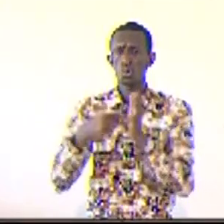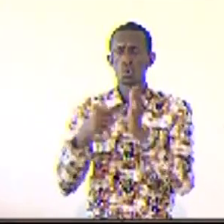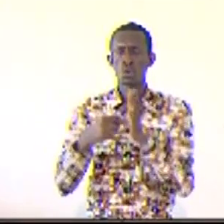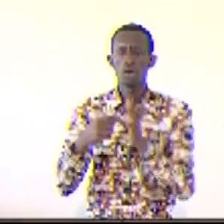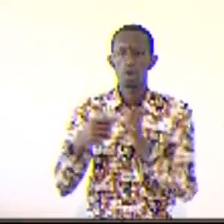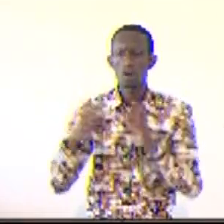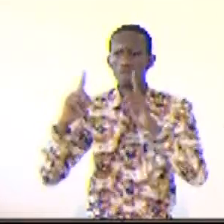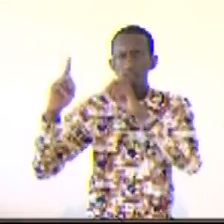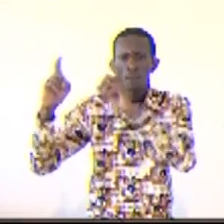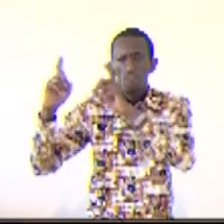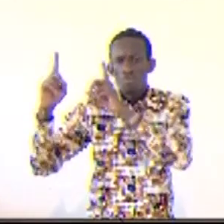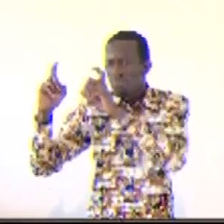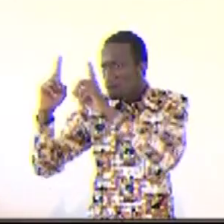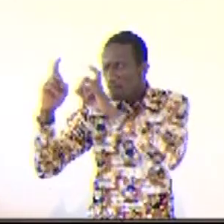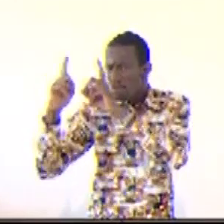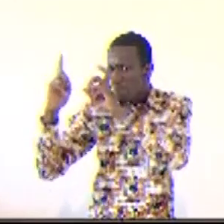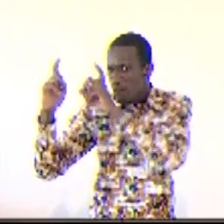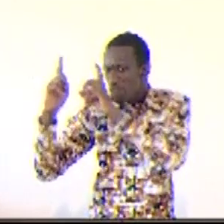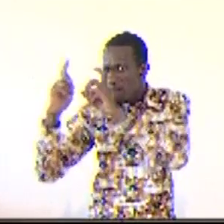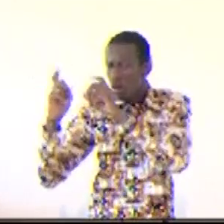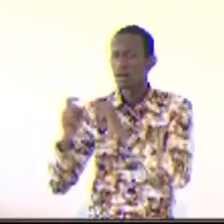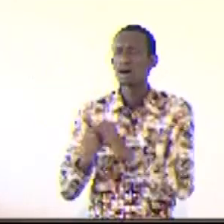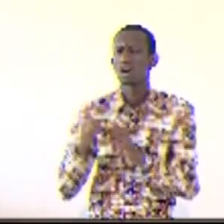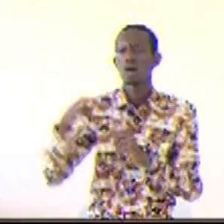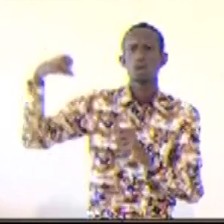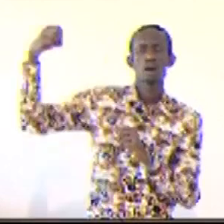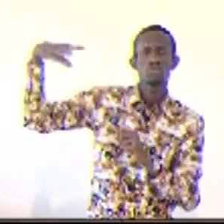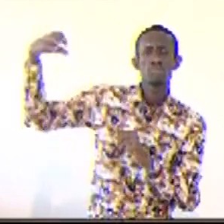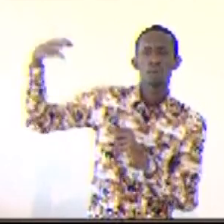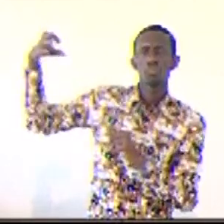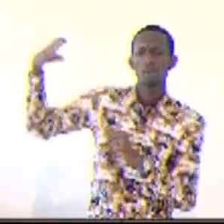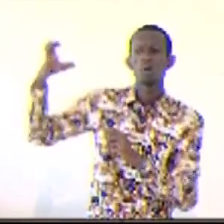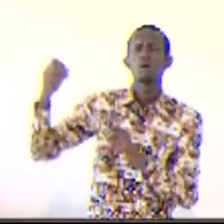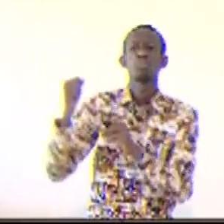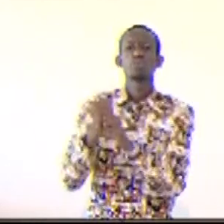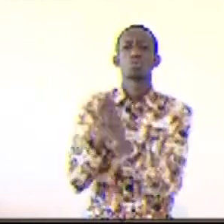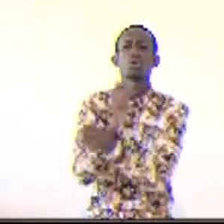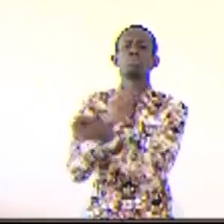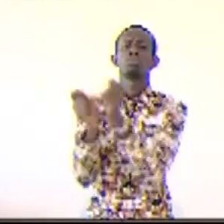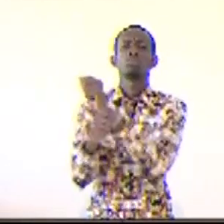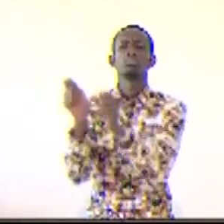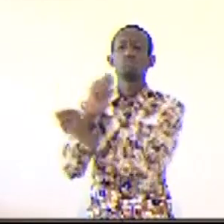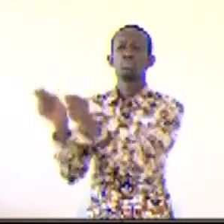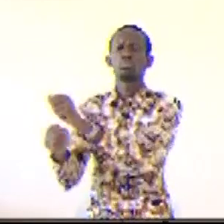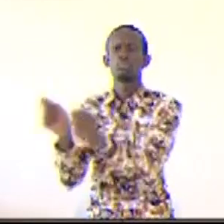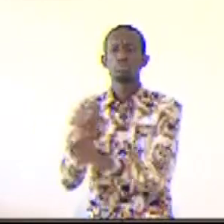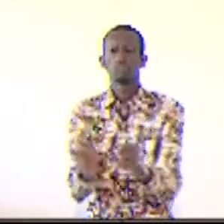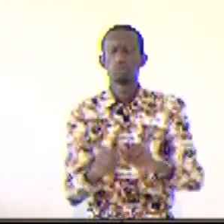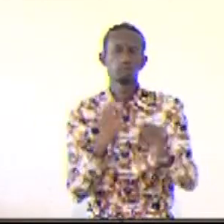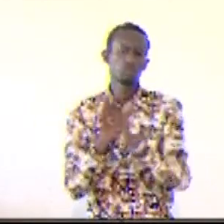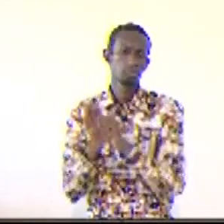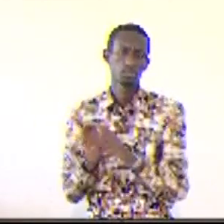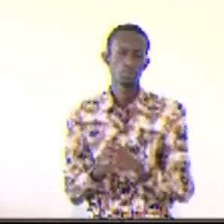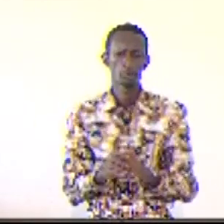the light affects the silver bromide and change it into the silver metal. So the